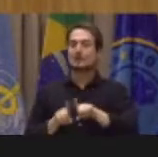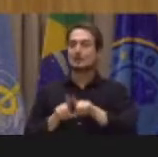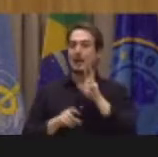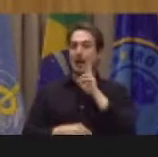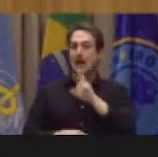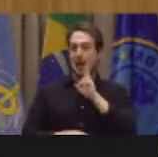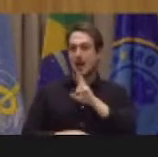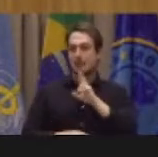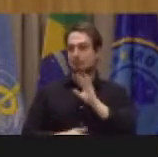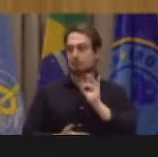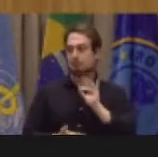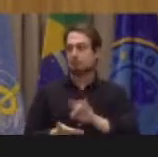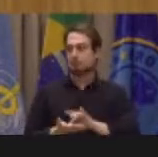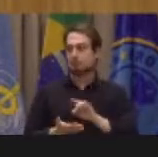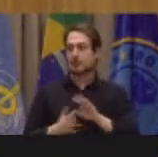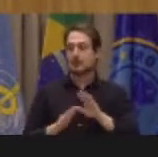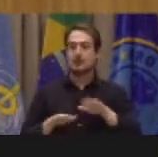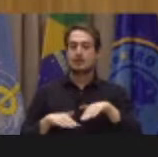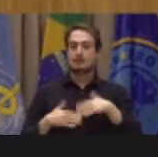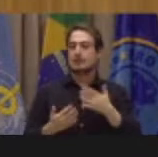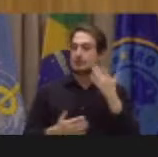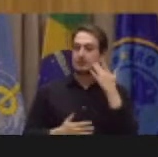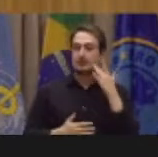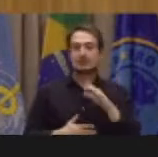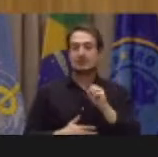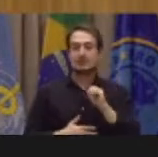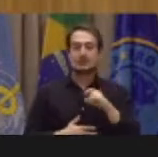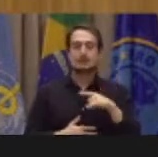can obtain definite results